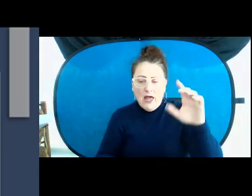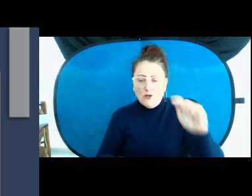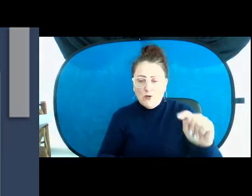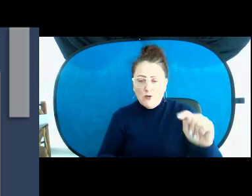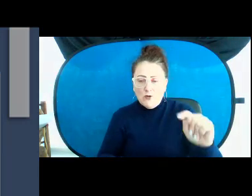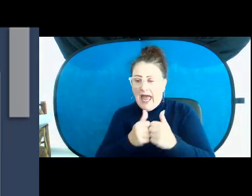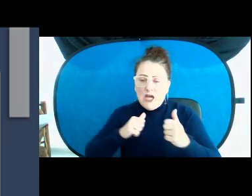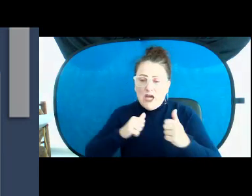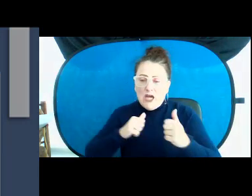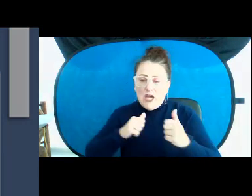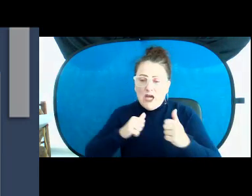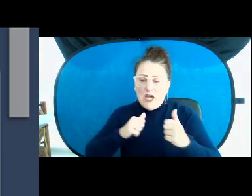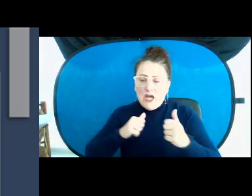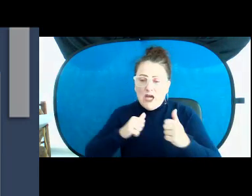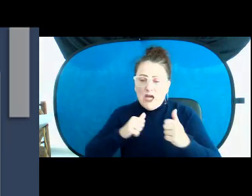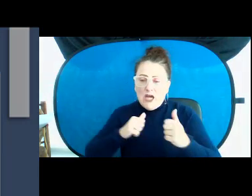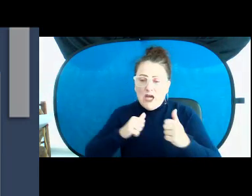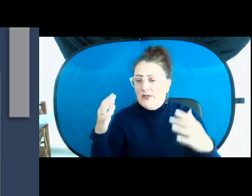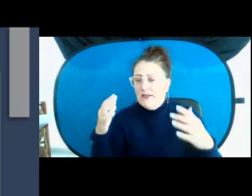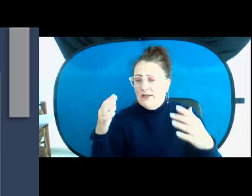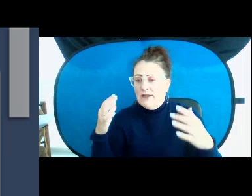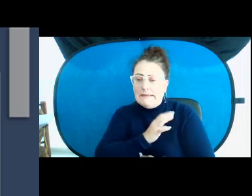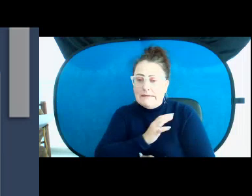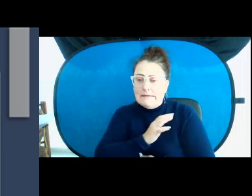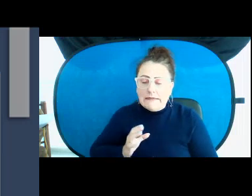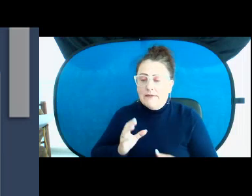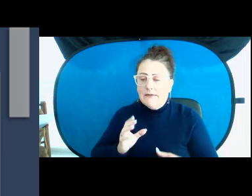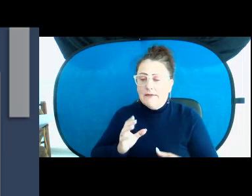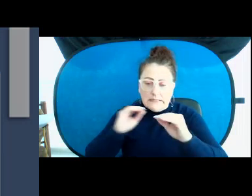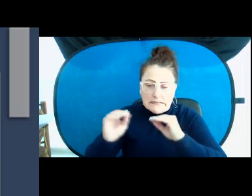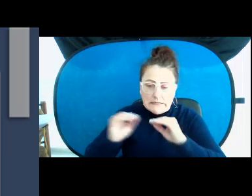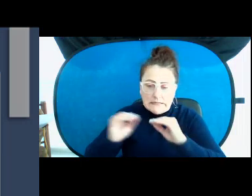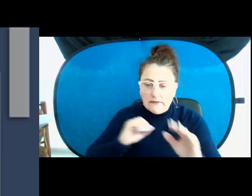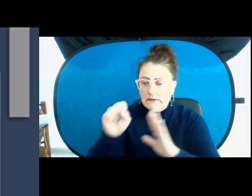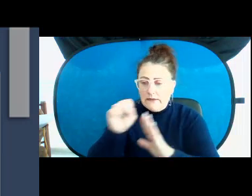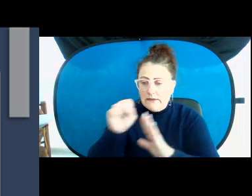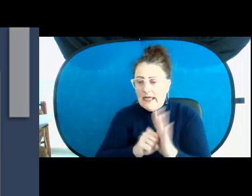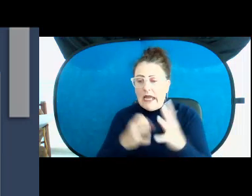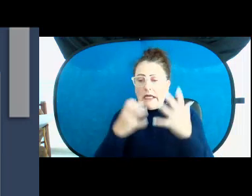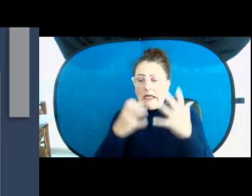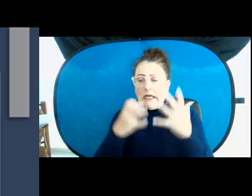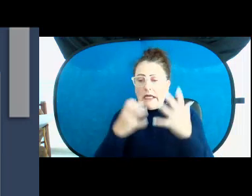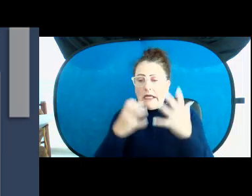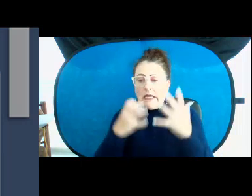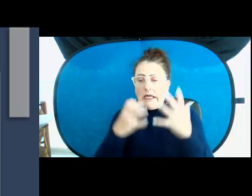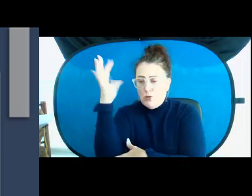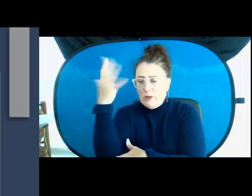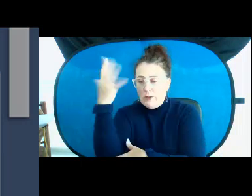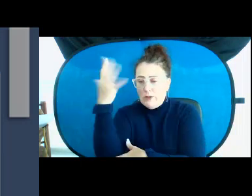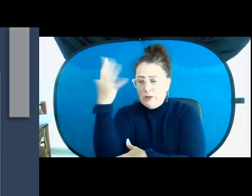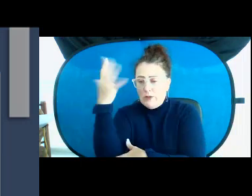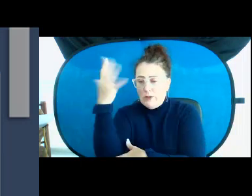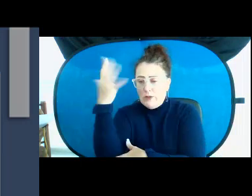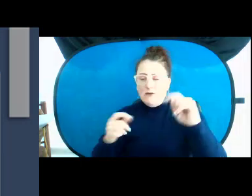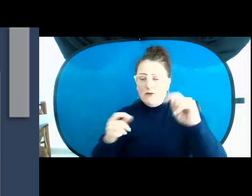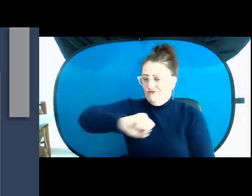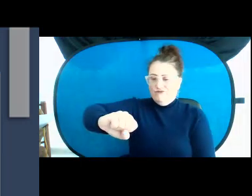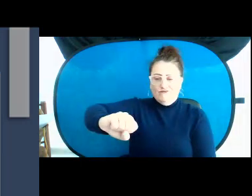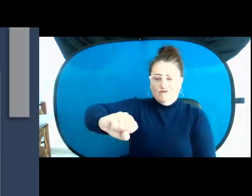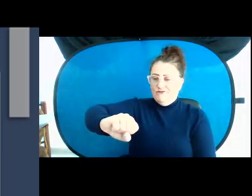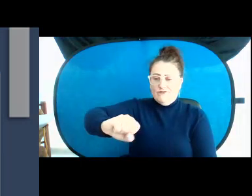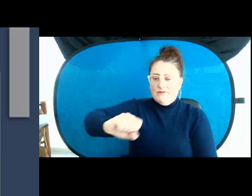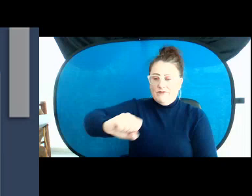highway. Passionate citizens insisted that the state fix the road but preserve all the trees, and Caltrans resisted, saying that fixing the road